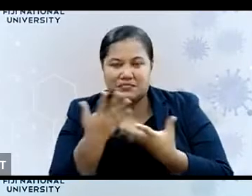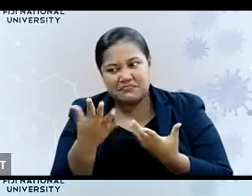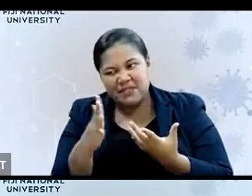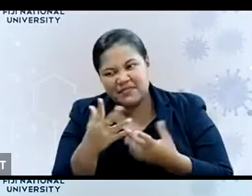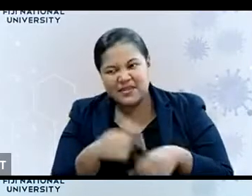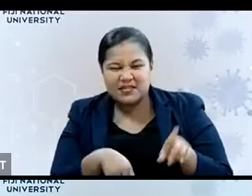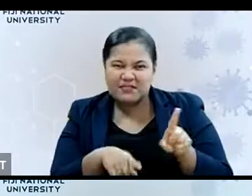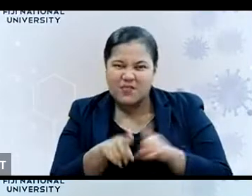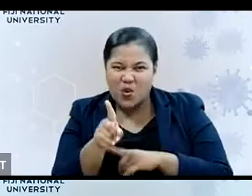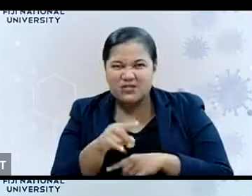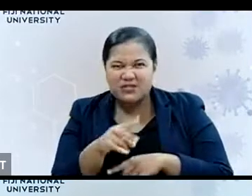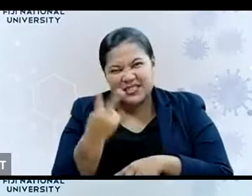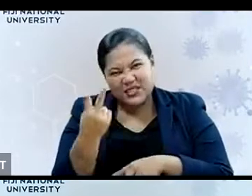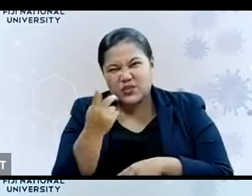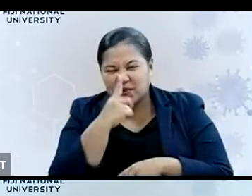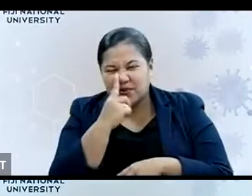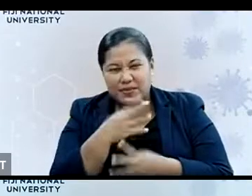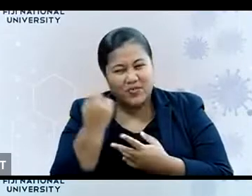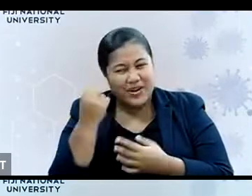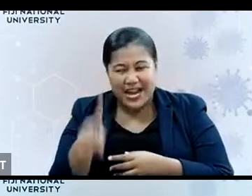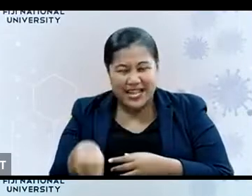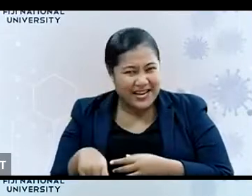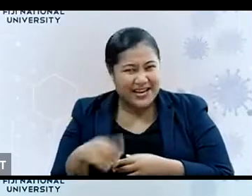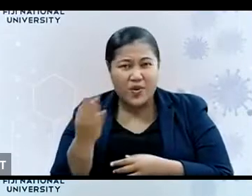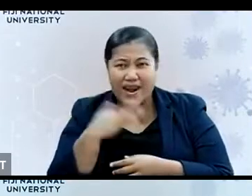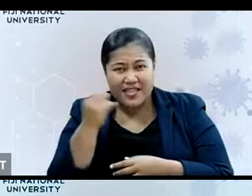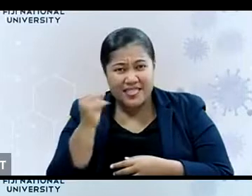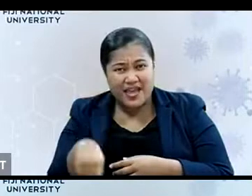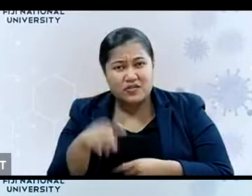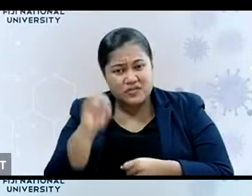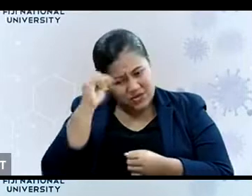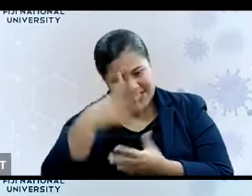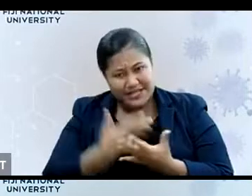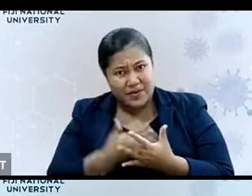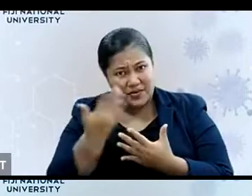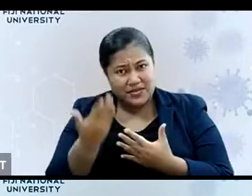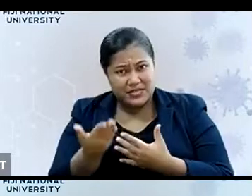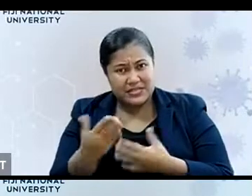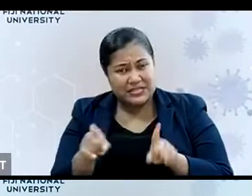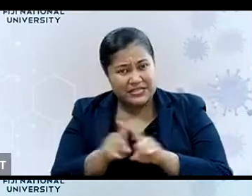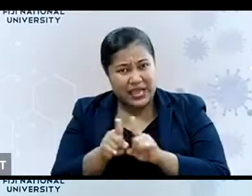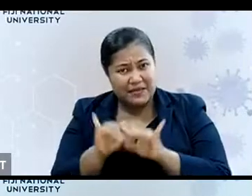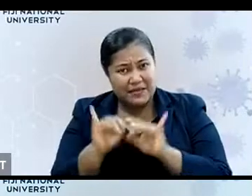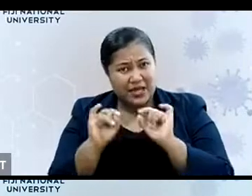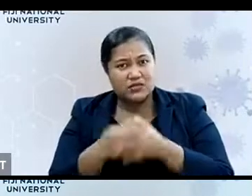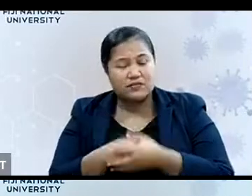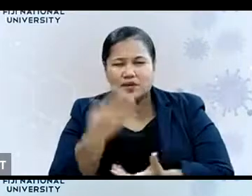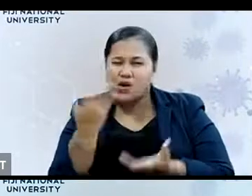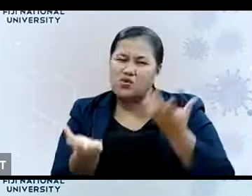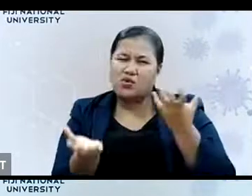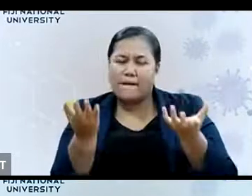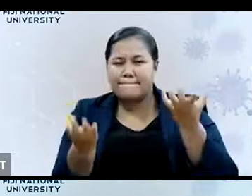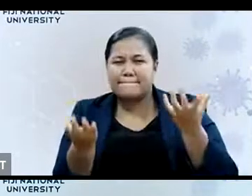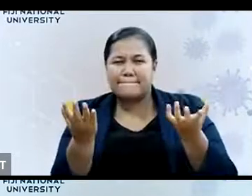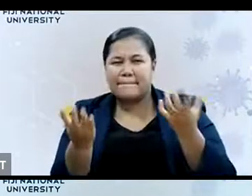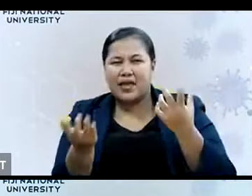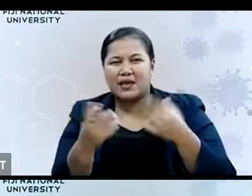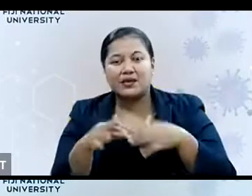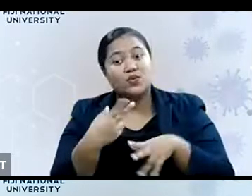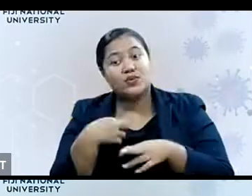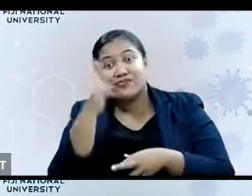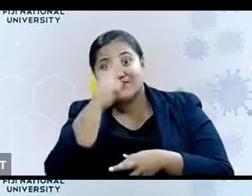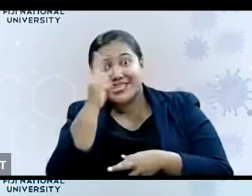two people in 100,000 experiencing this. And compared to the sorts of risks